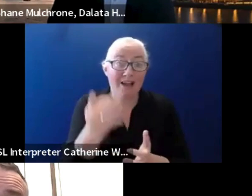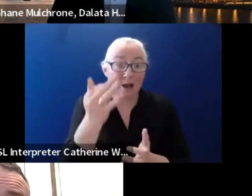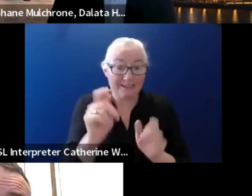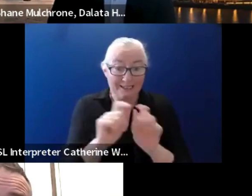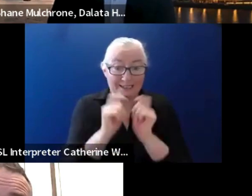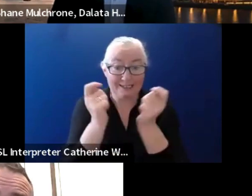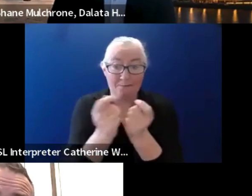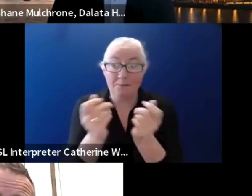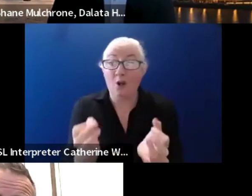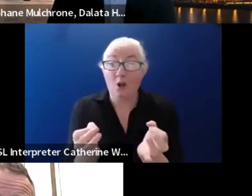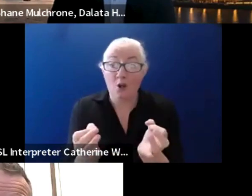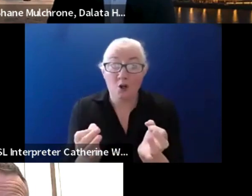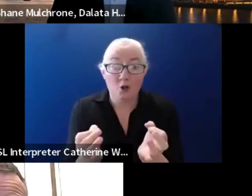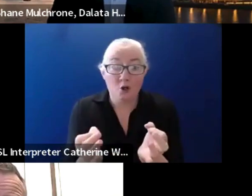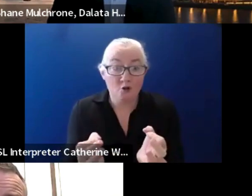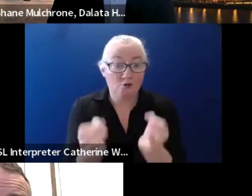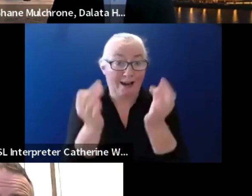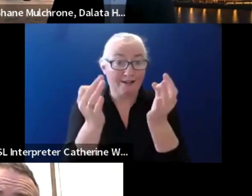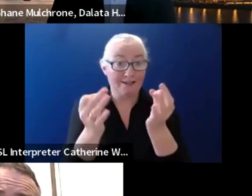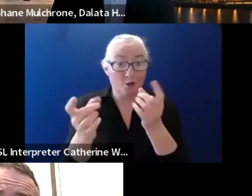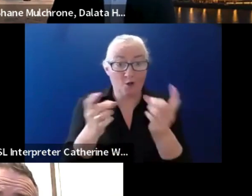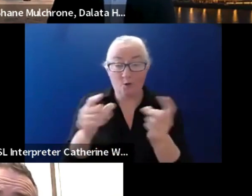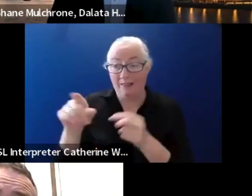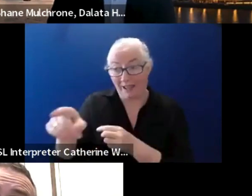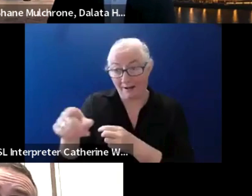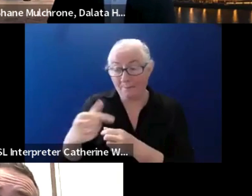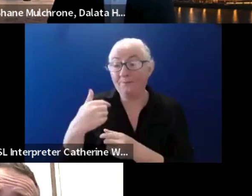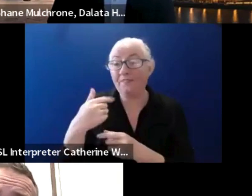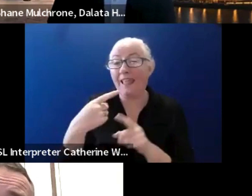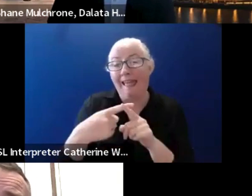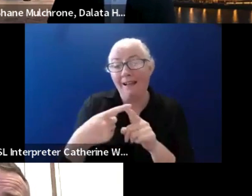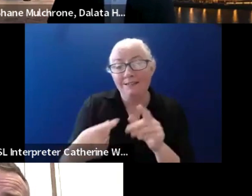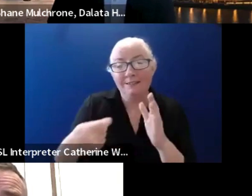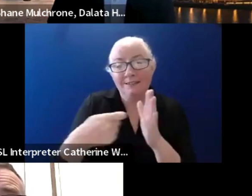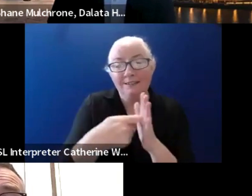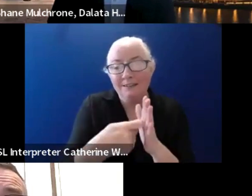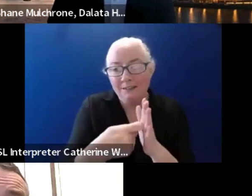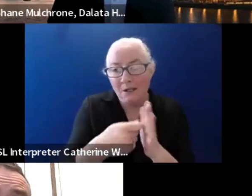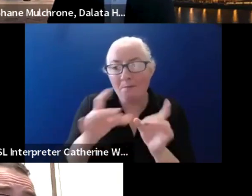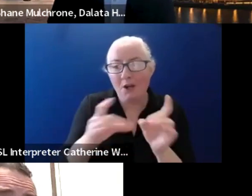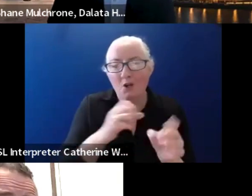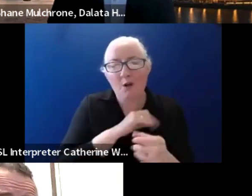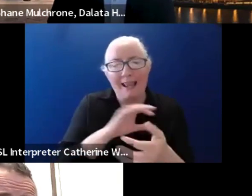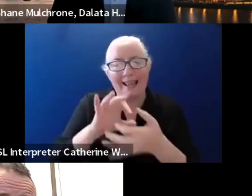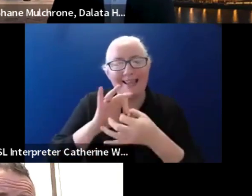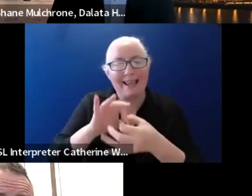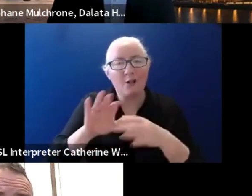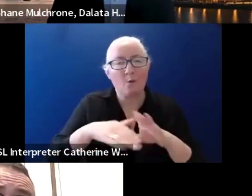are great at doing that. We also made sure that we engage